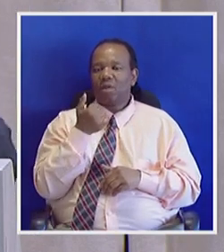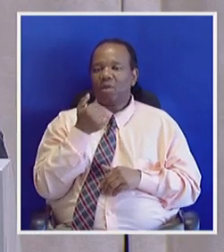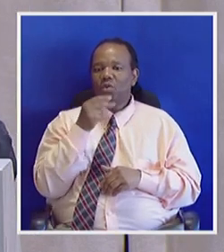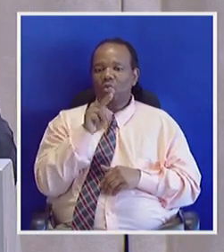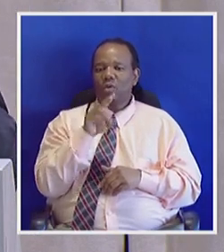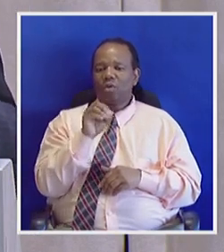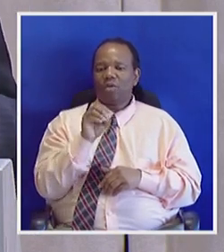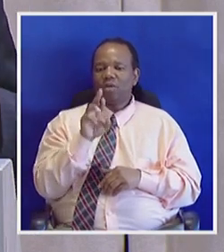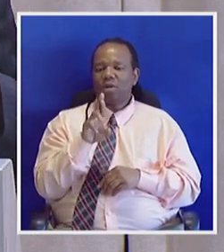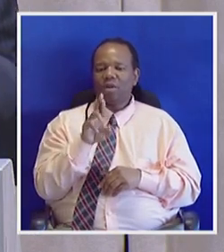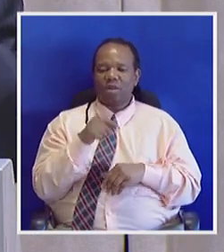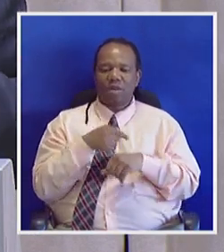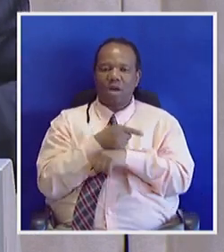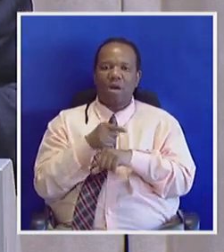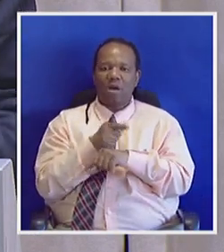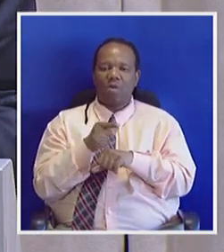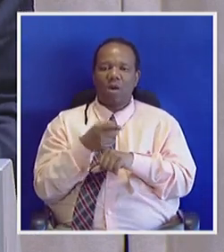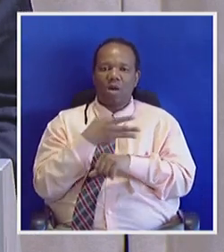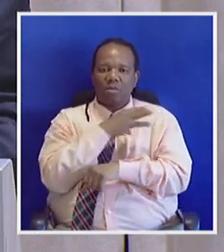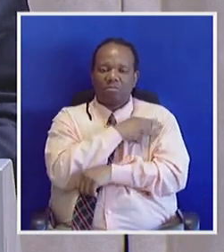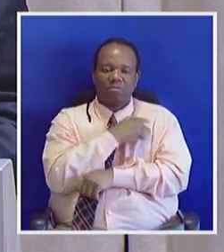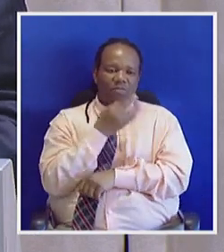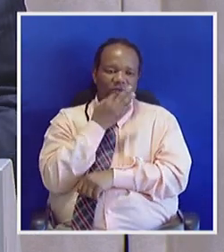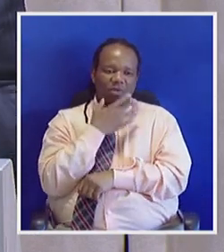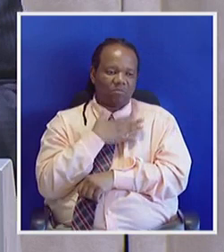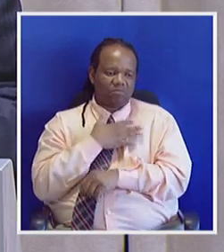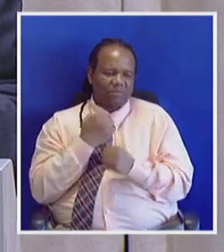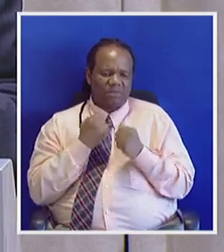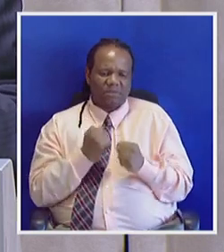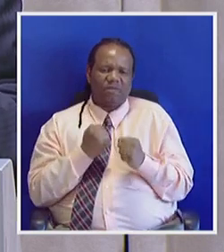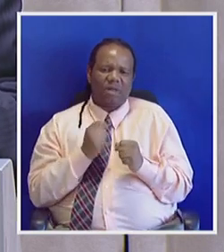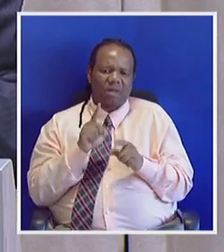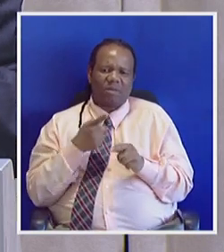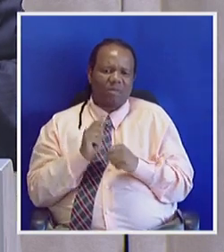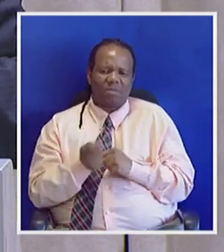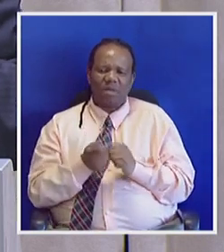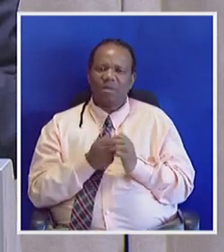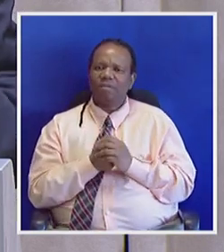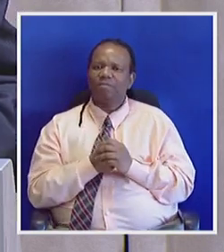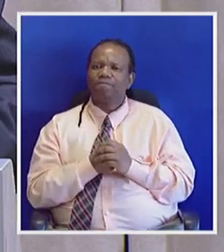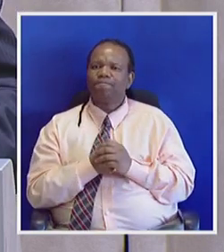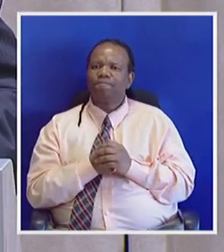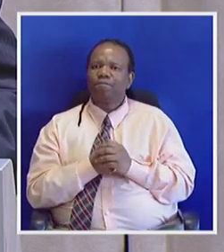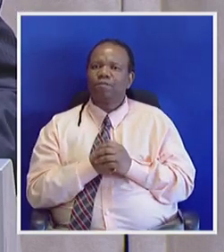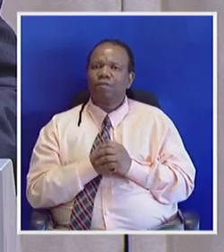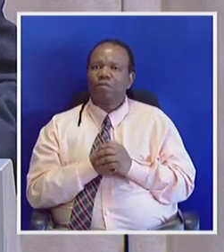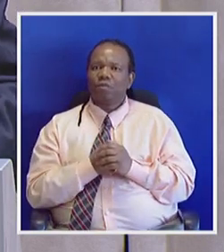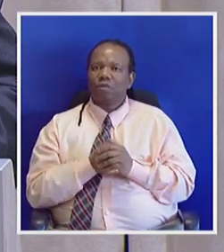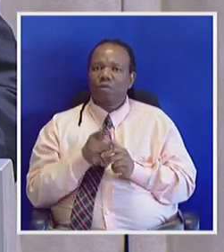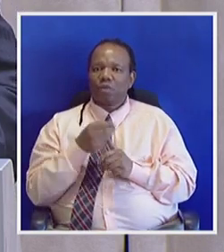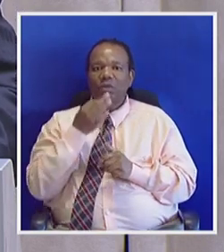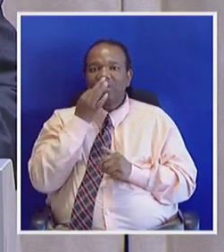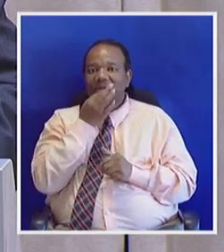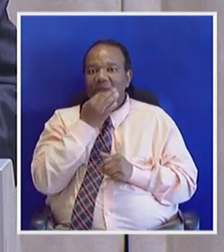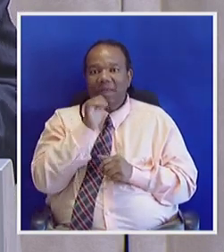rather, some employers are saying that it's going to be difficult for them. And we have said every employer who will find it difficult